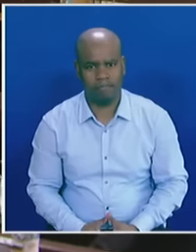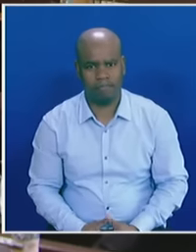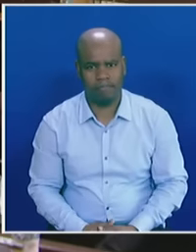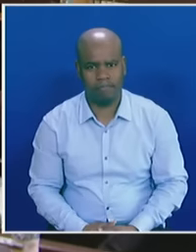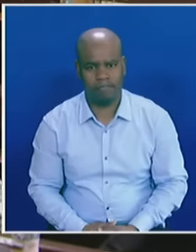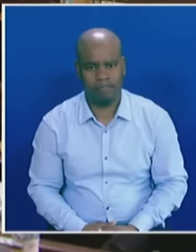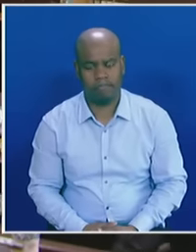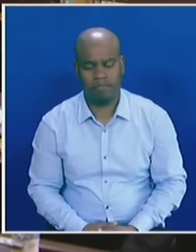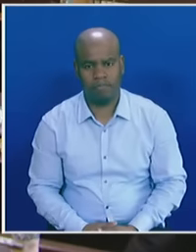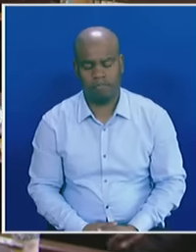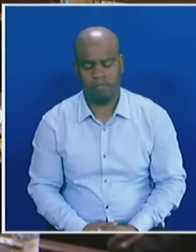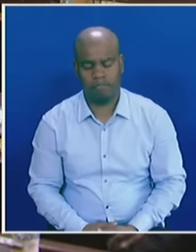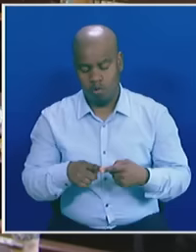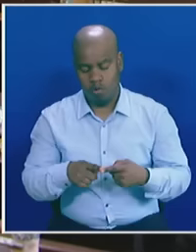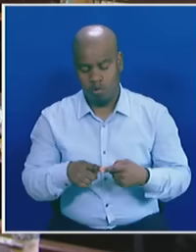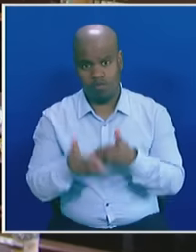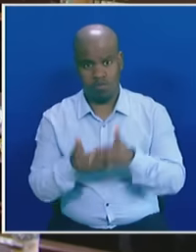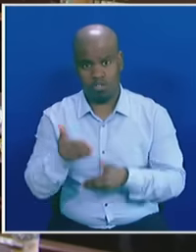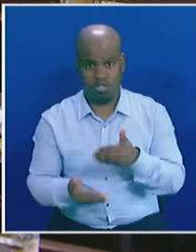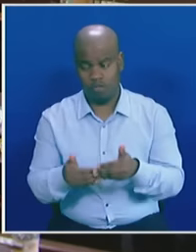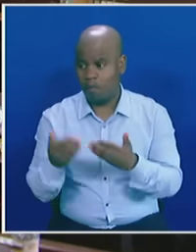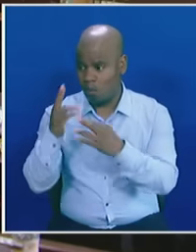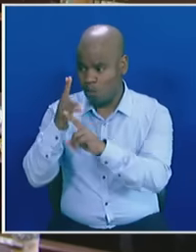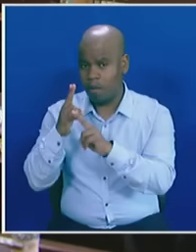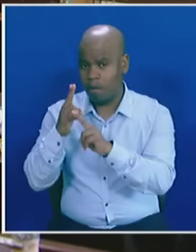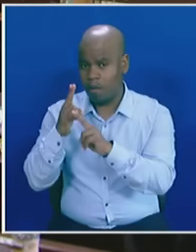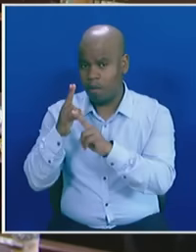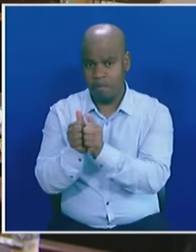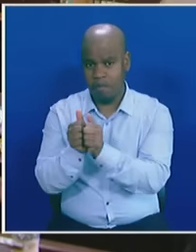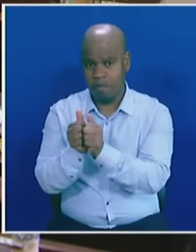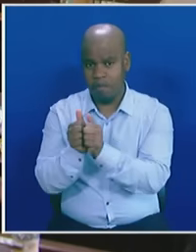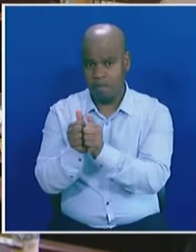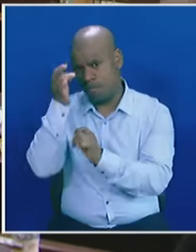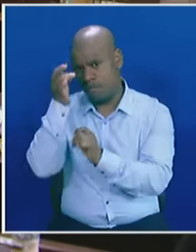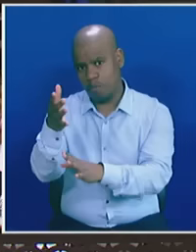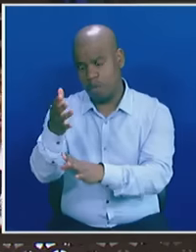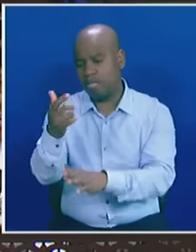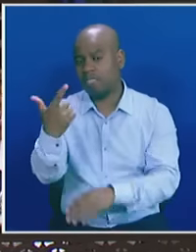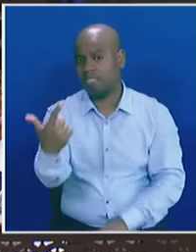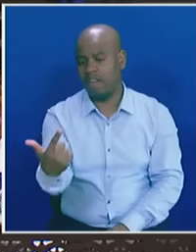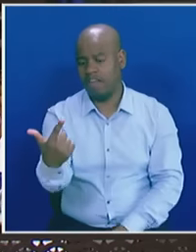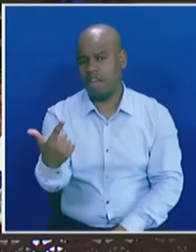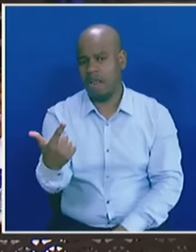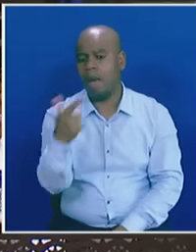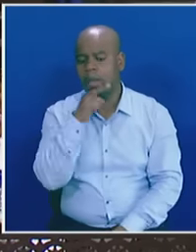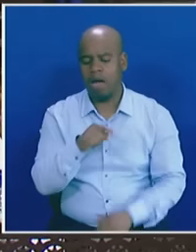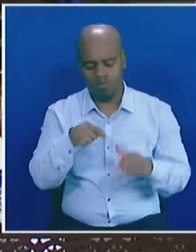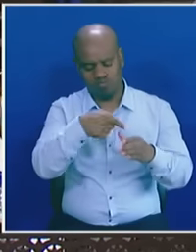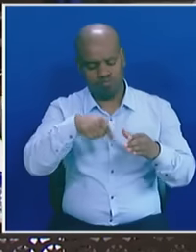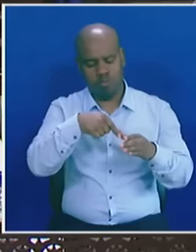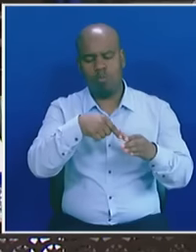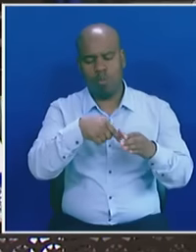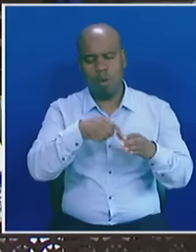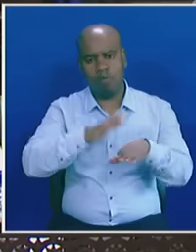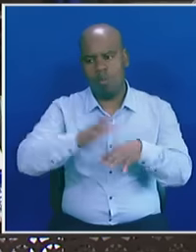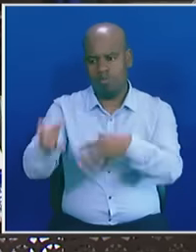Just on a point of procedure, Honorable Member Ngagula was allocated 7, but then through internal arrangements,